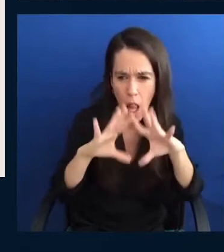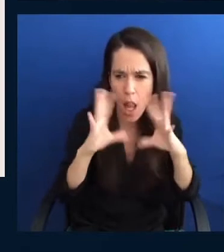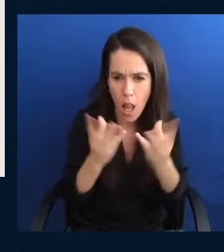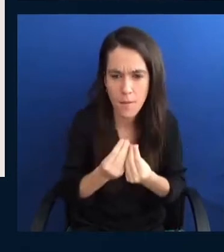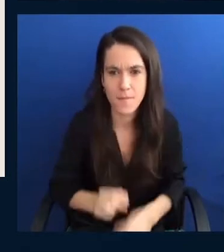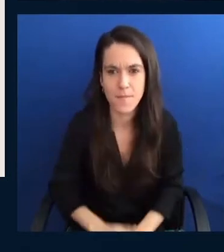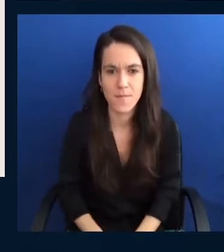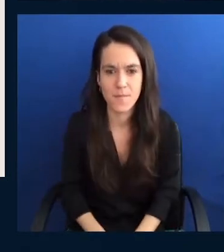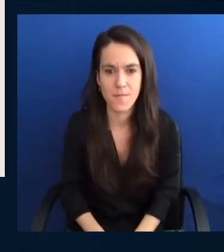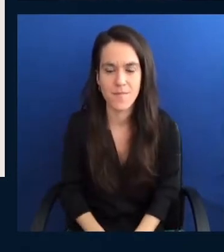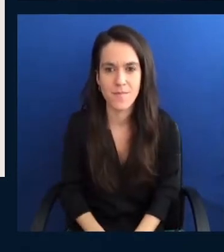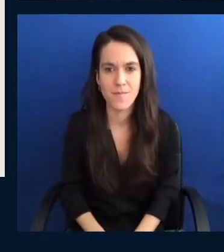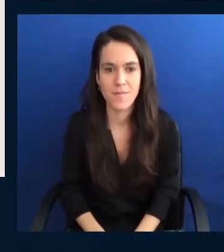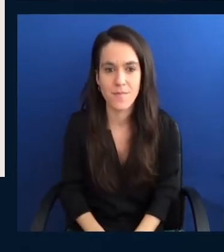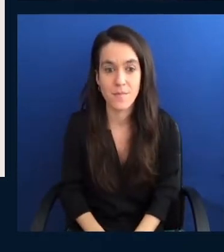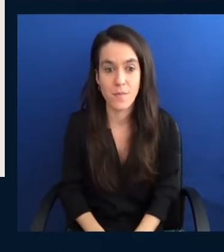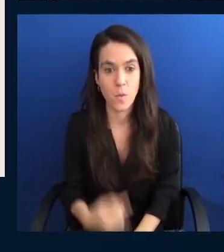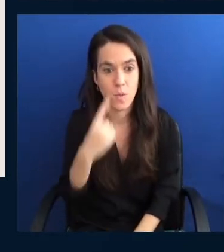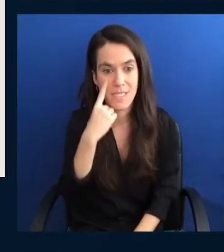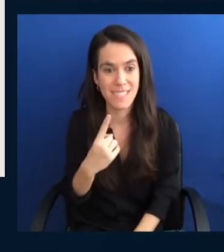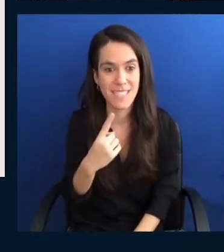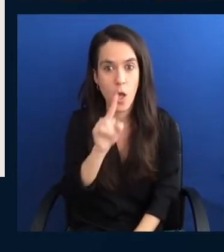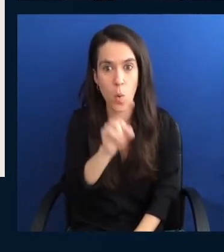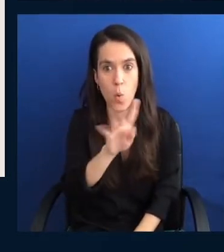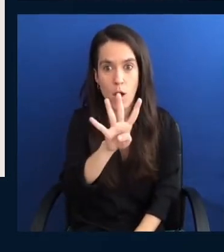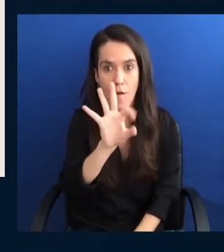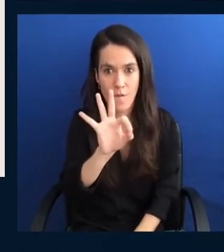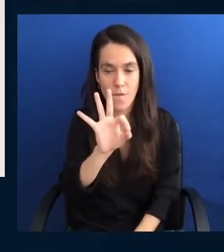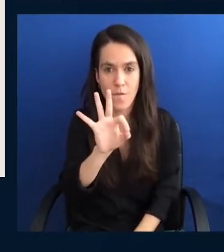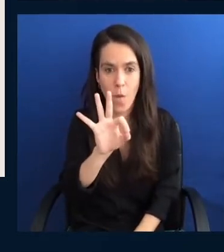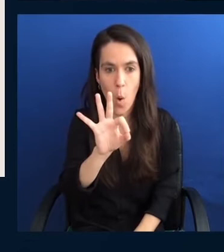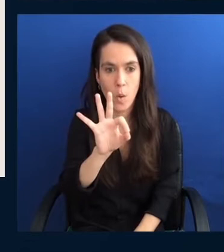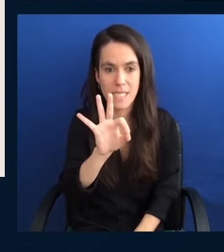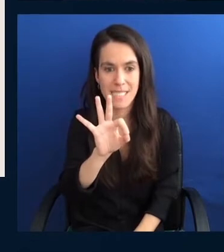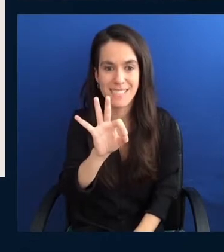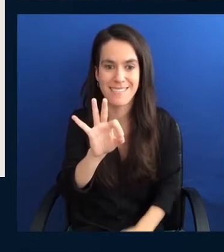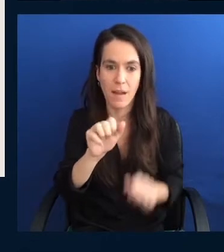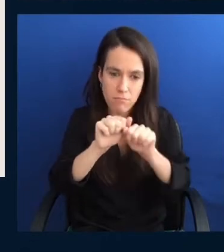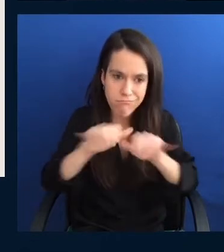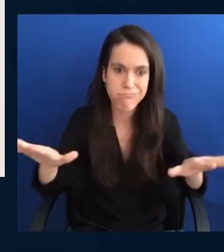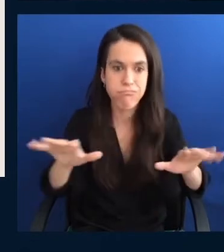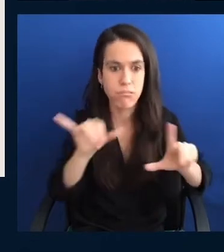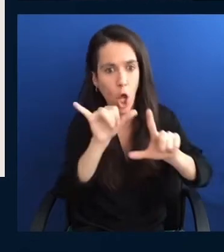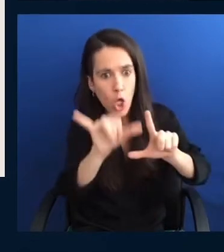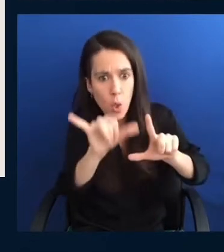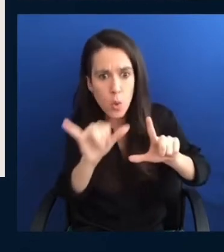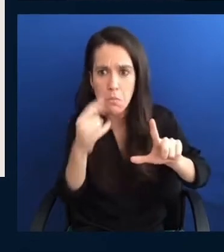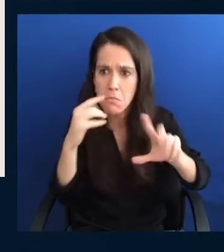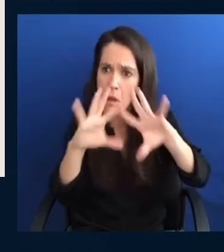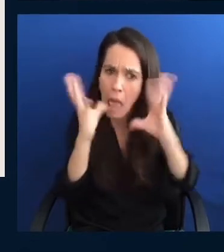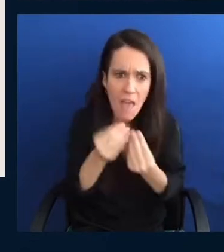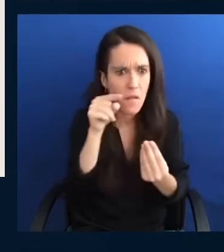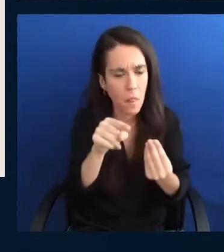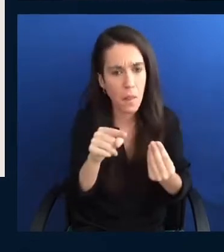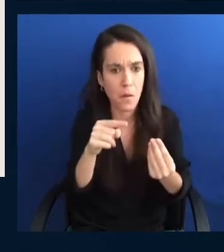the Umbraco episode 140, where Niels Lyngsø went to the show and showed pretty much everything that's in the blog post on